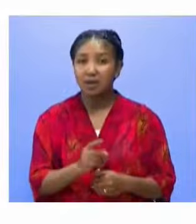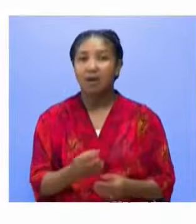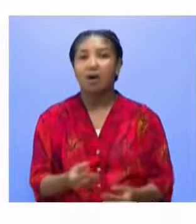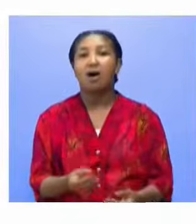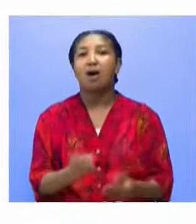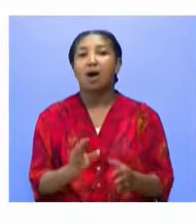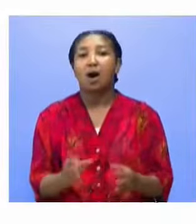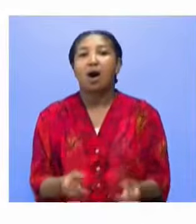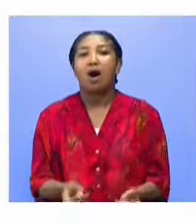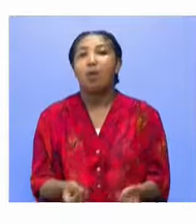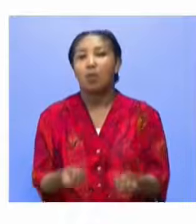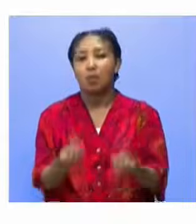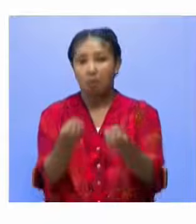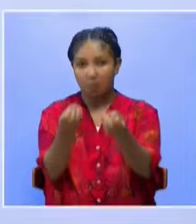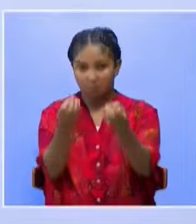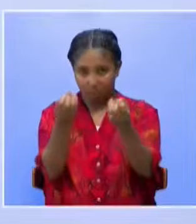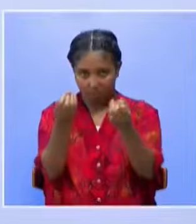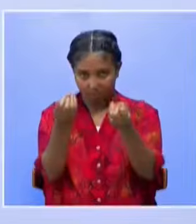How?